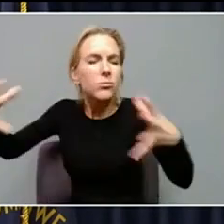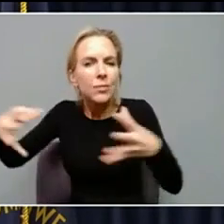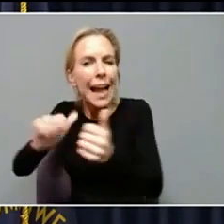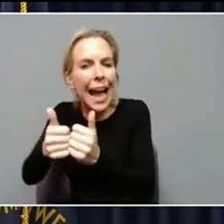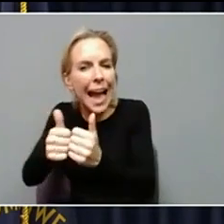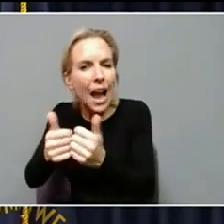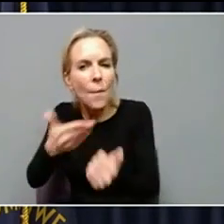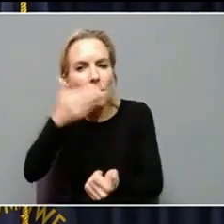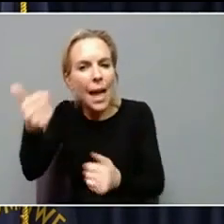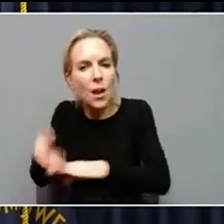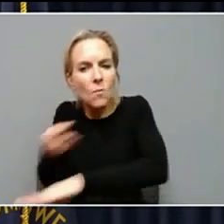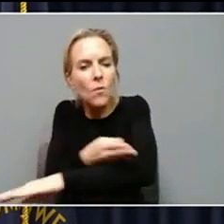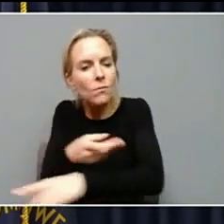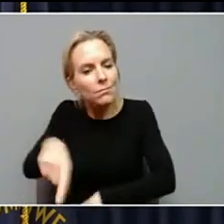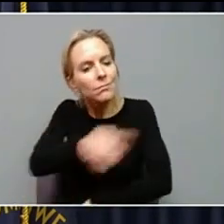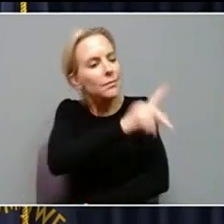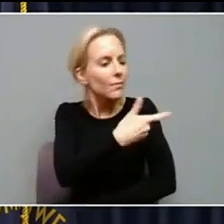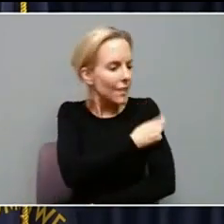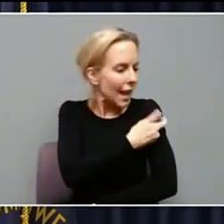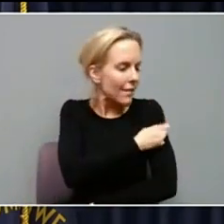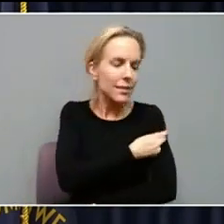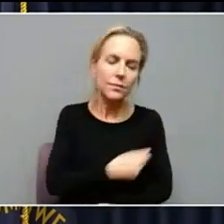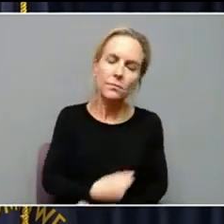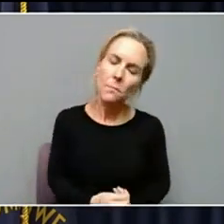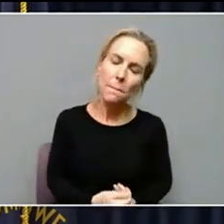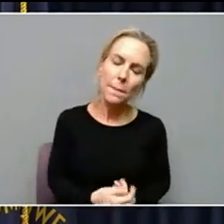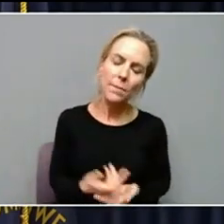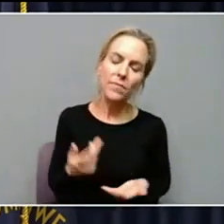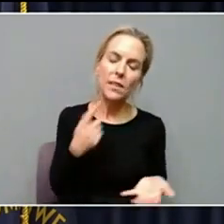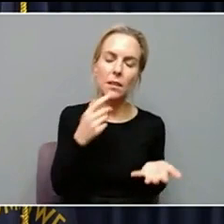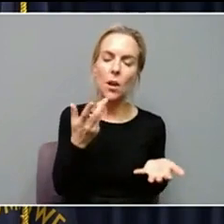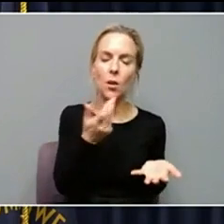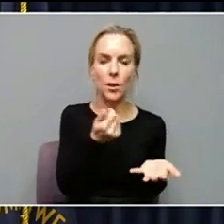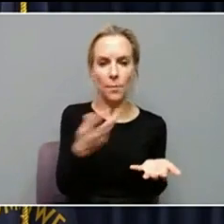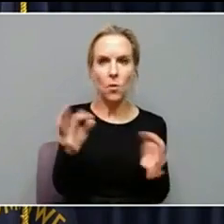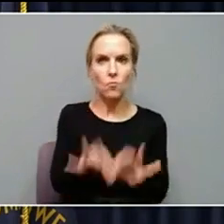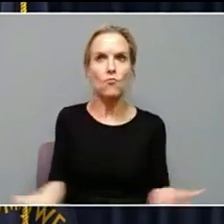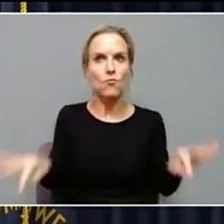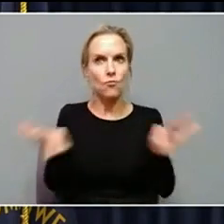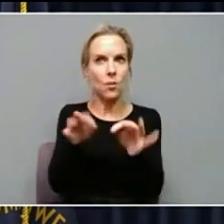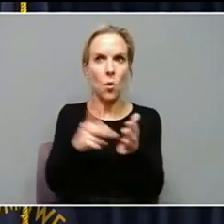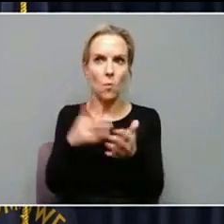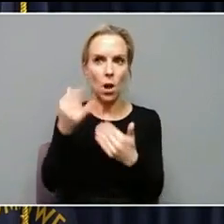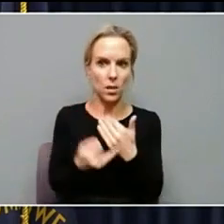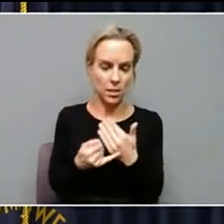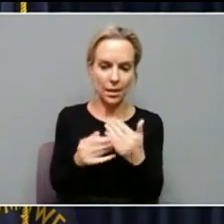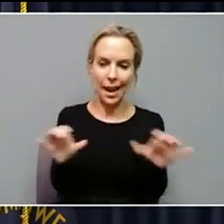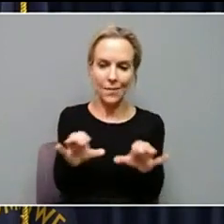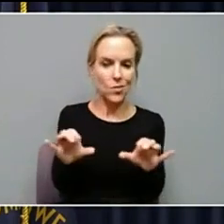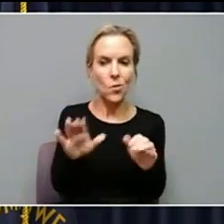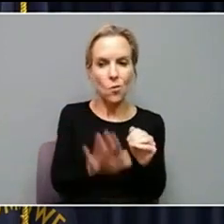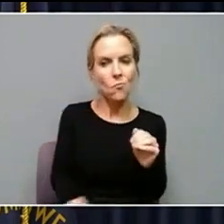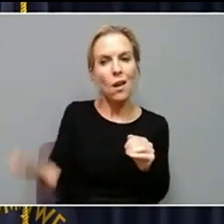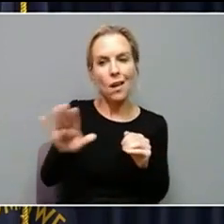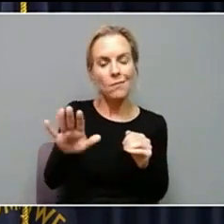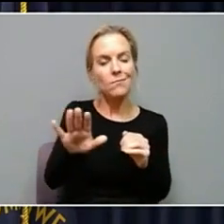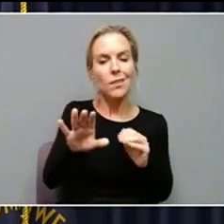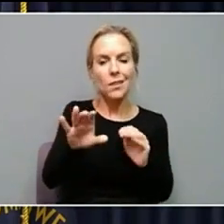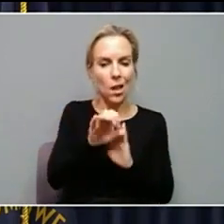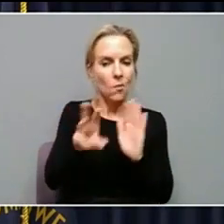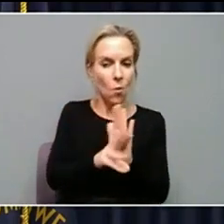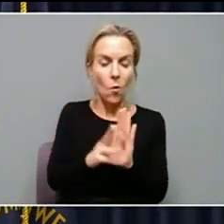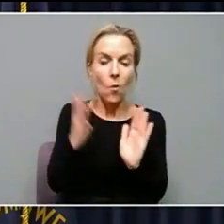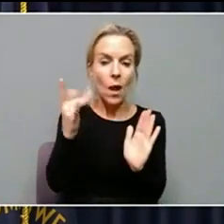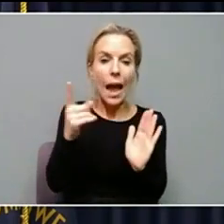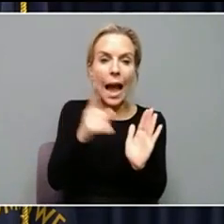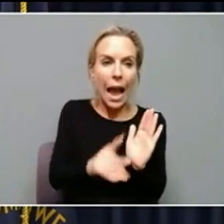Finally, we got a couple of major critical projects we got to get done across this Commonwealth so that everybody